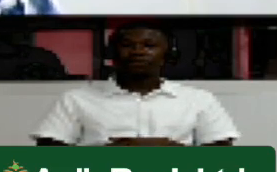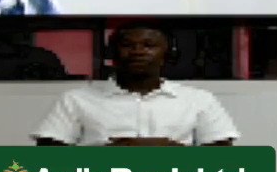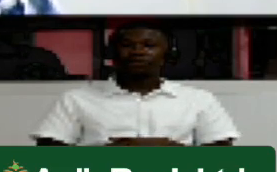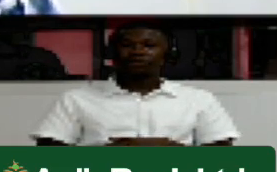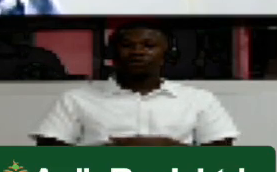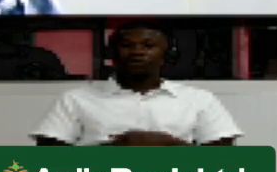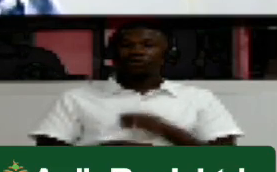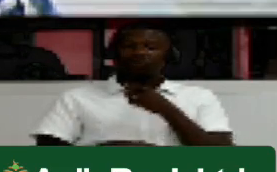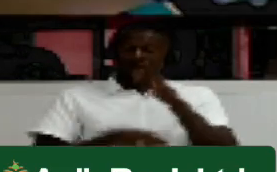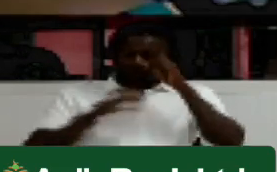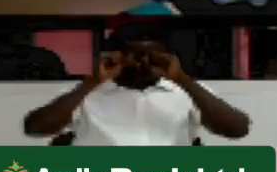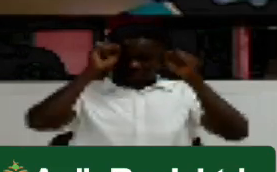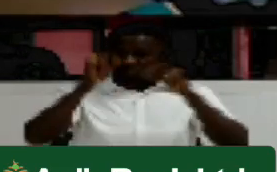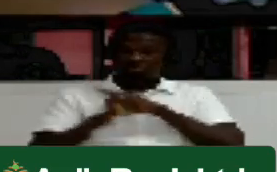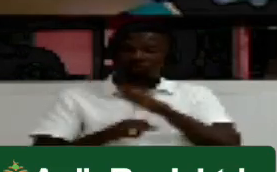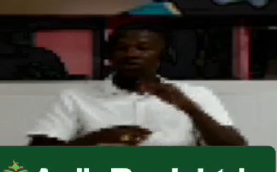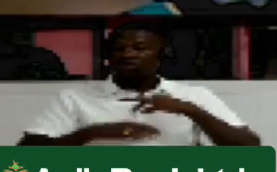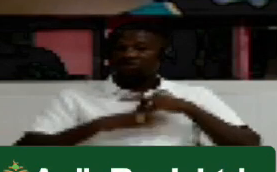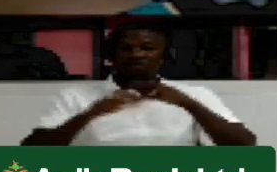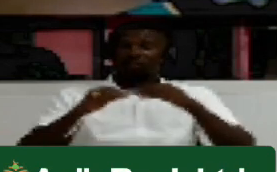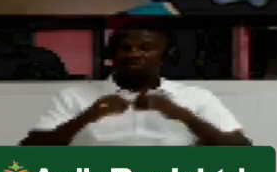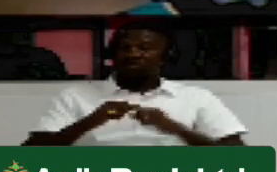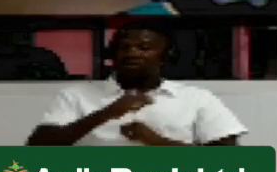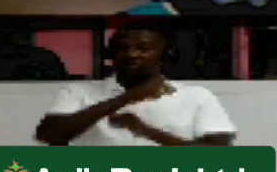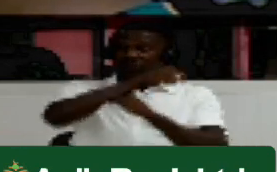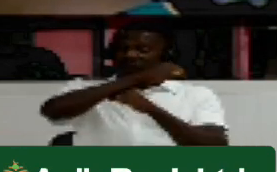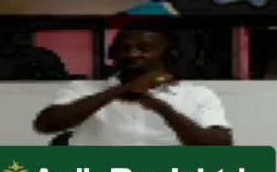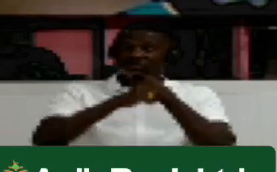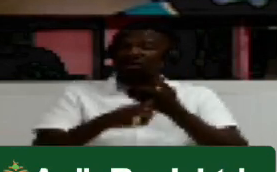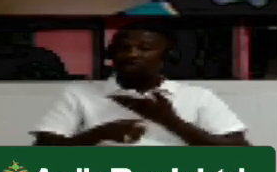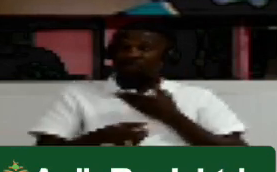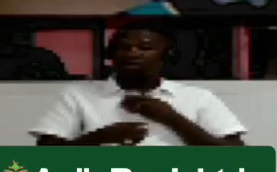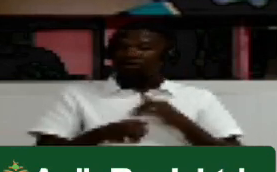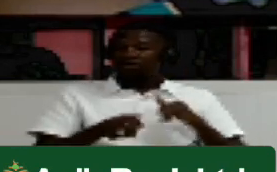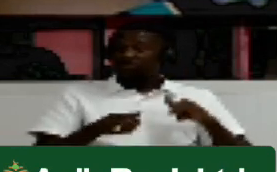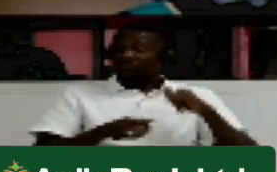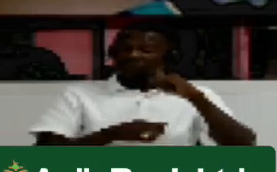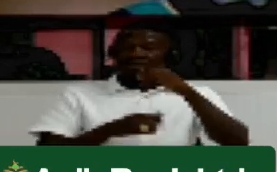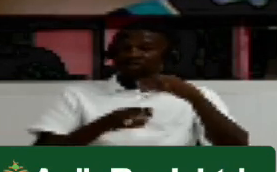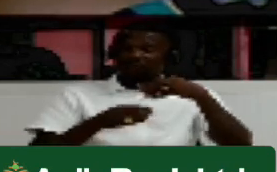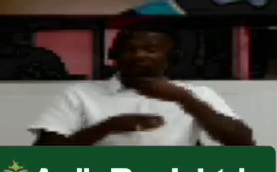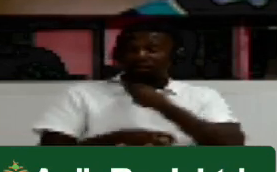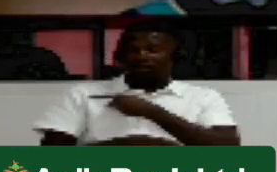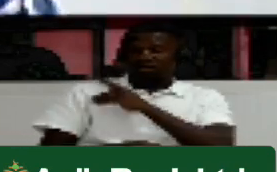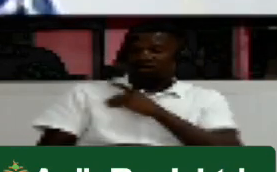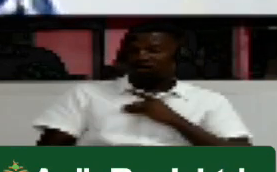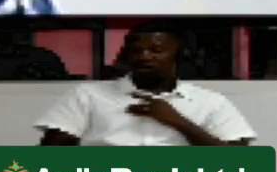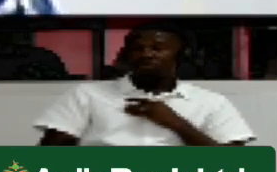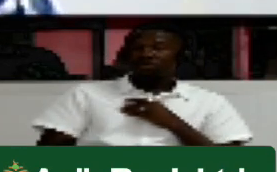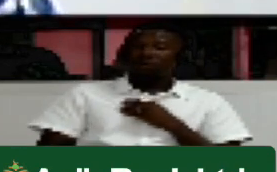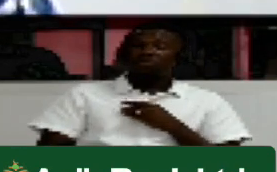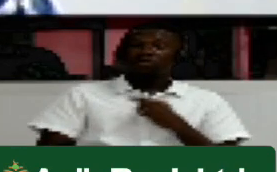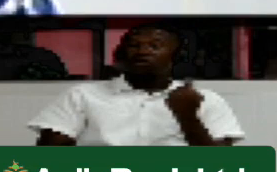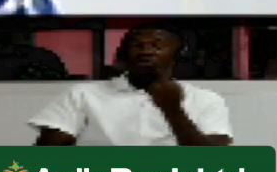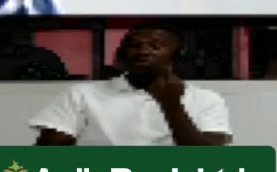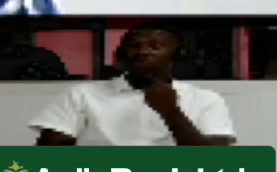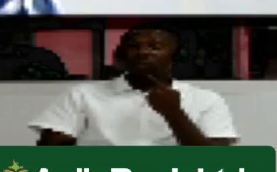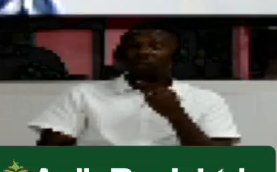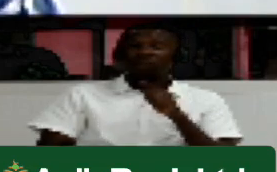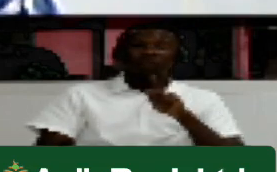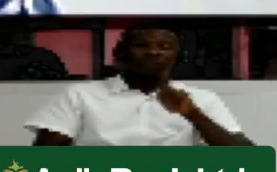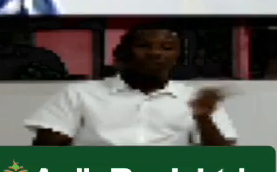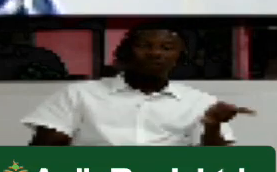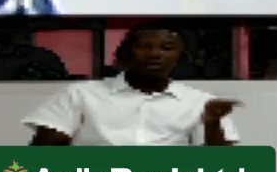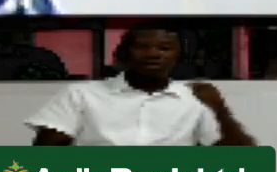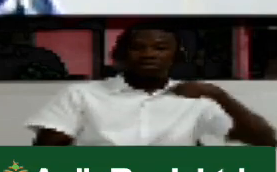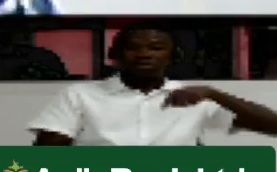So the government was not interested in assisting you to get further treatment? It was only Ports Authority that